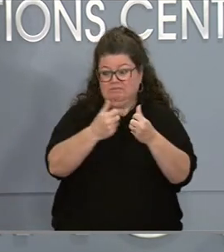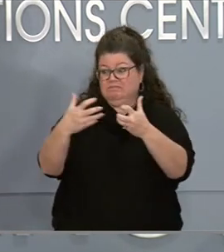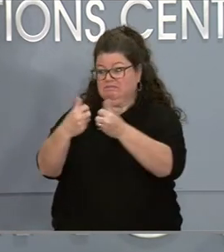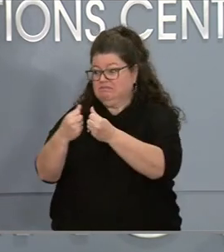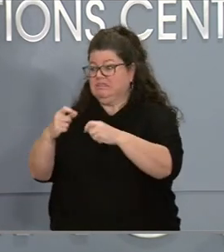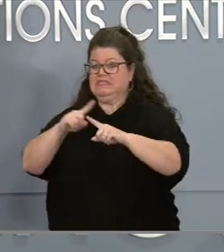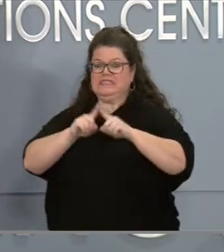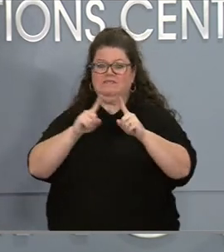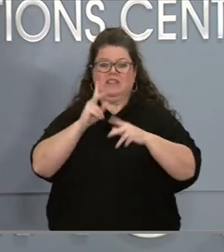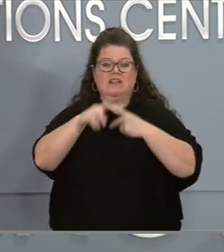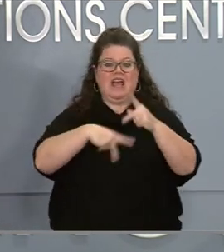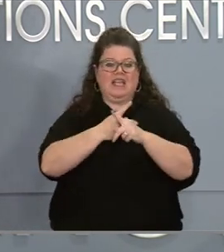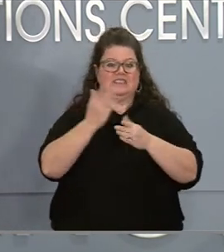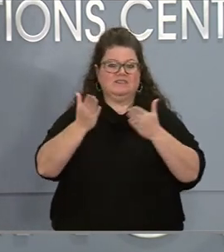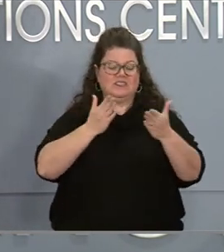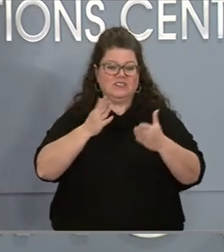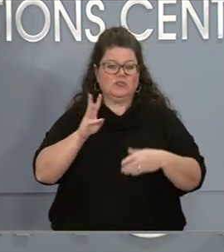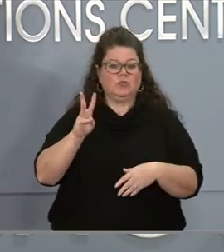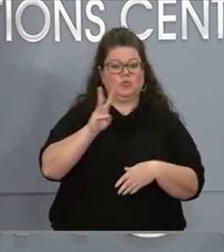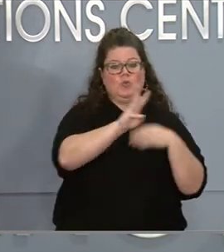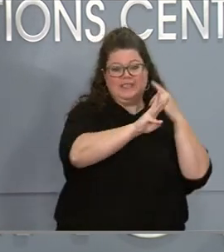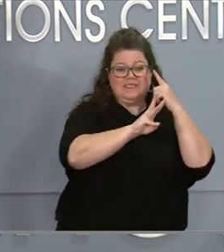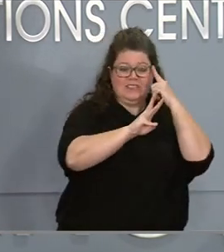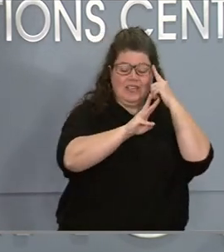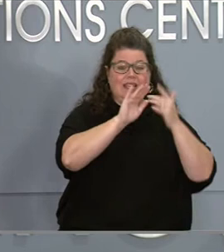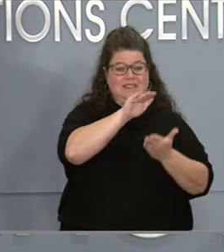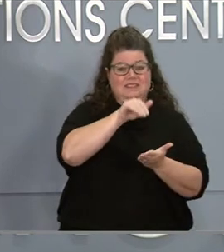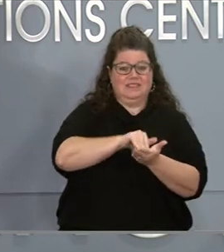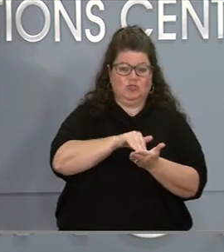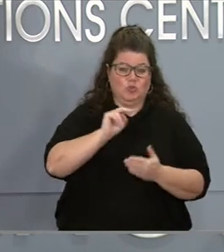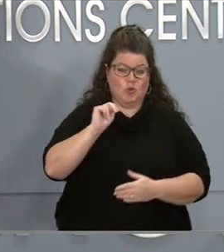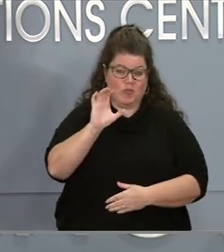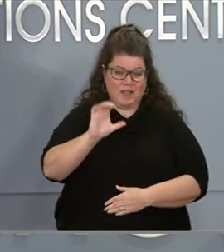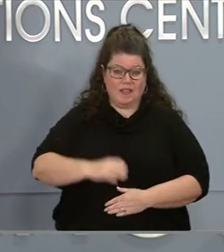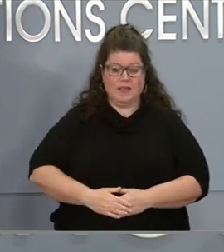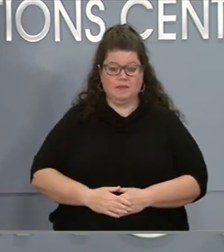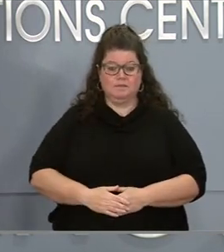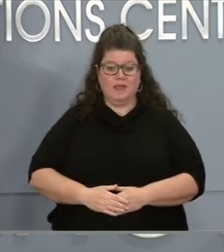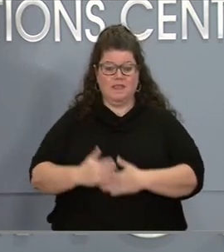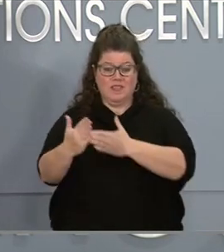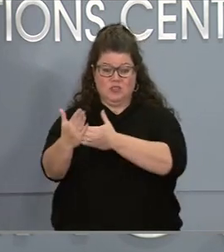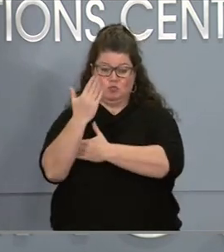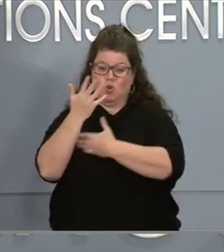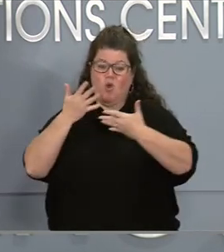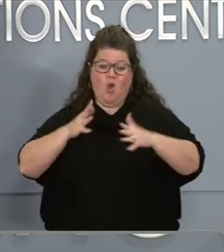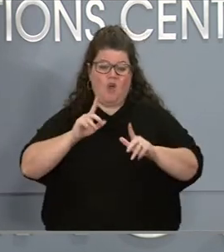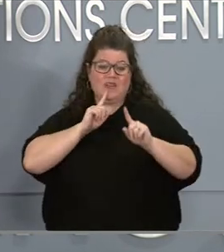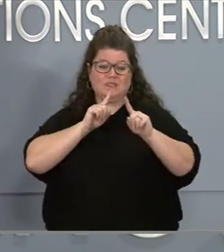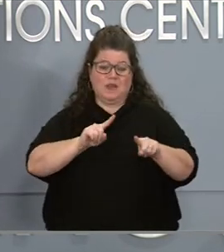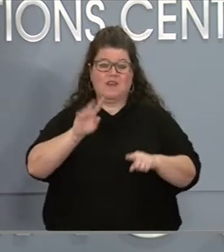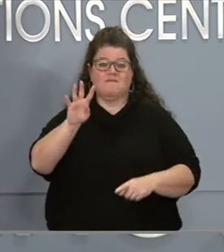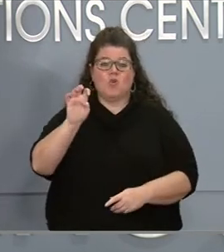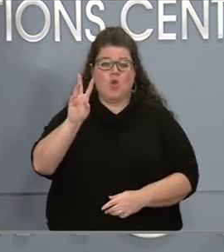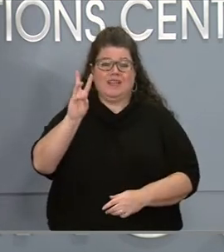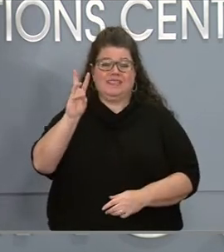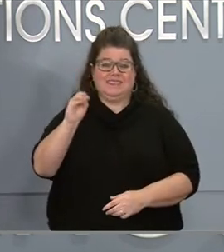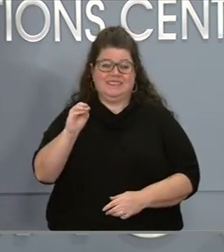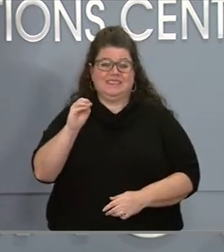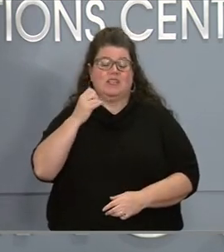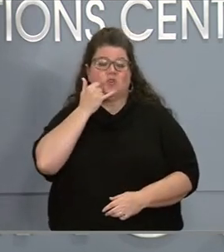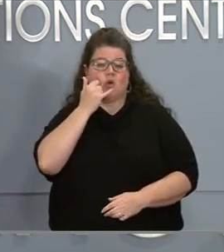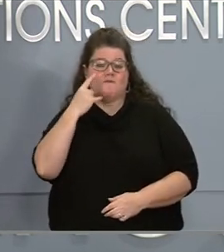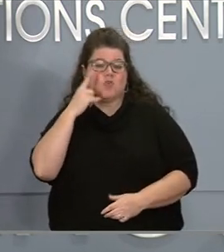calls for service in the western and central portions of our state. As of this morning, we have responded to 460 calls for